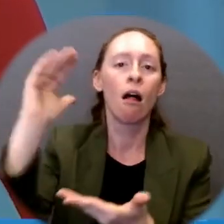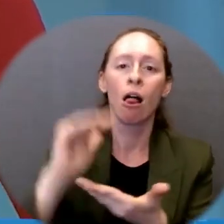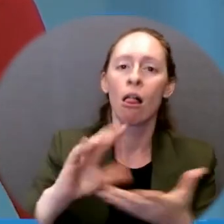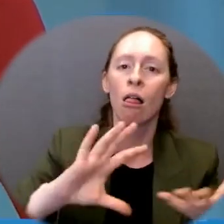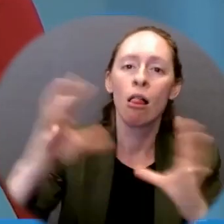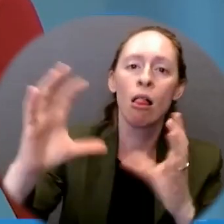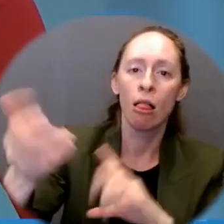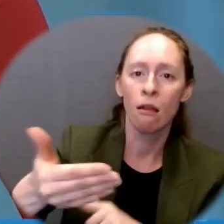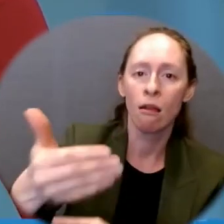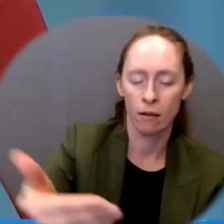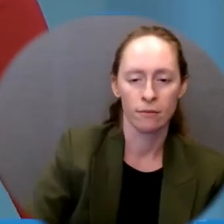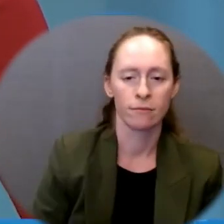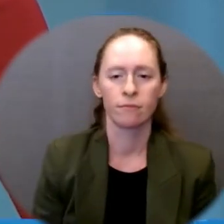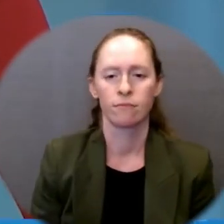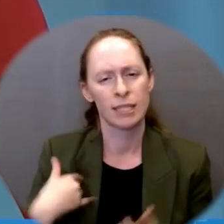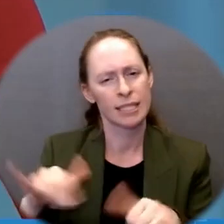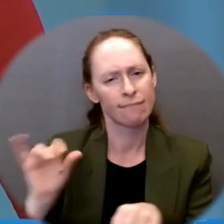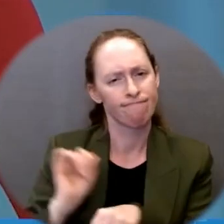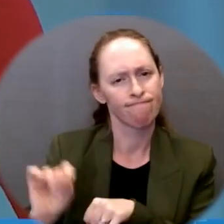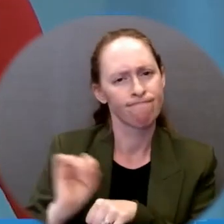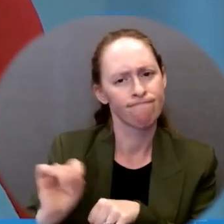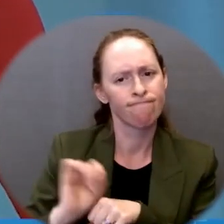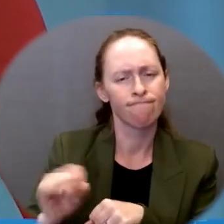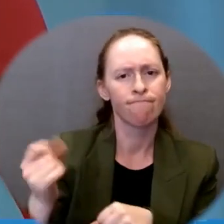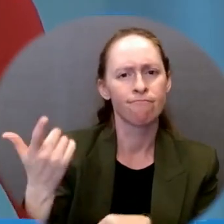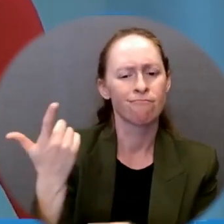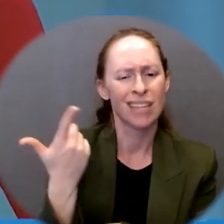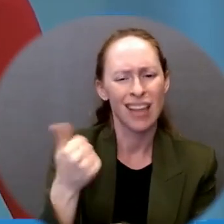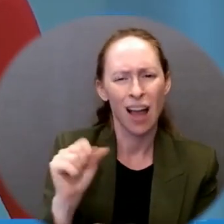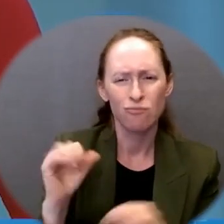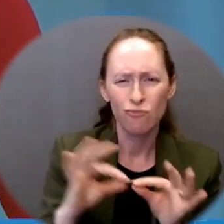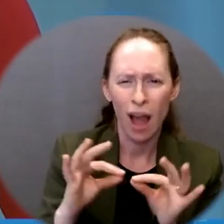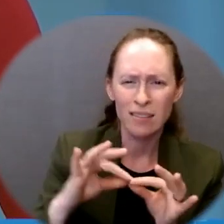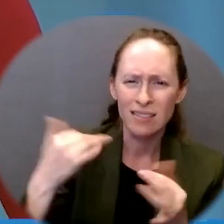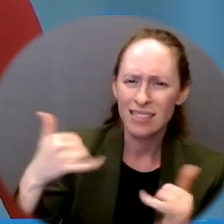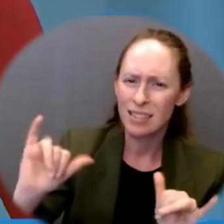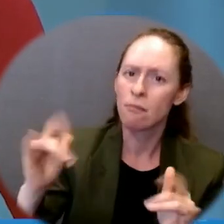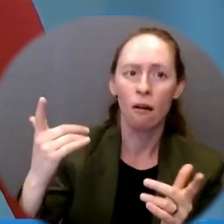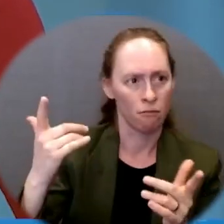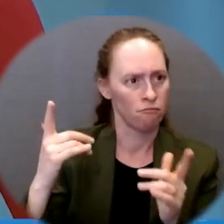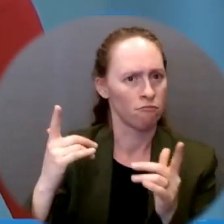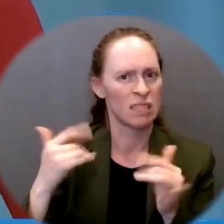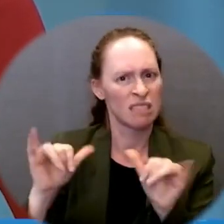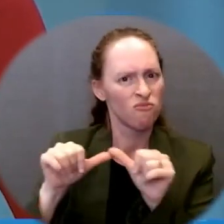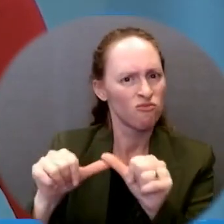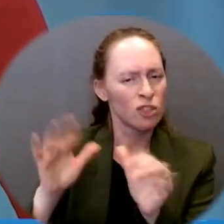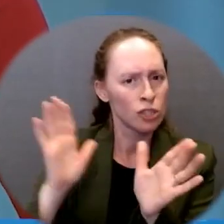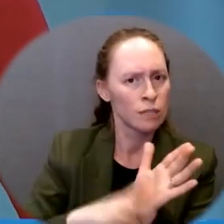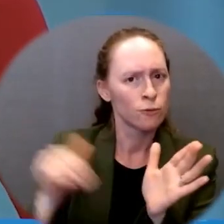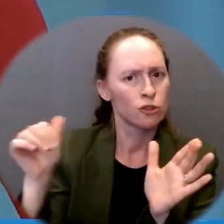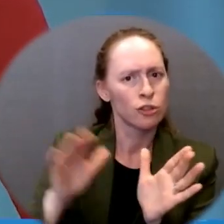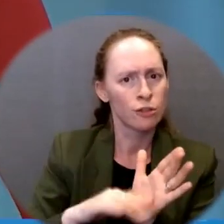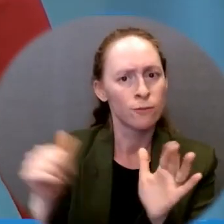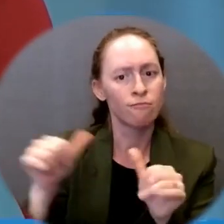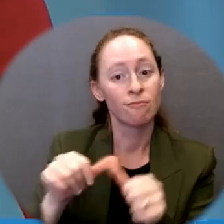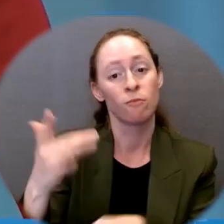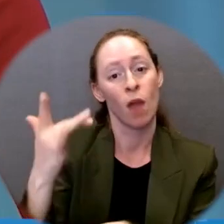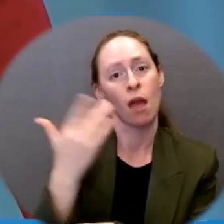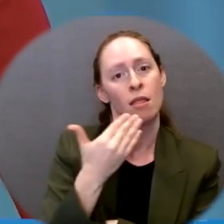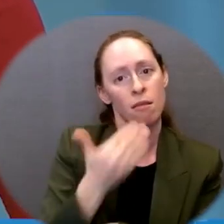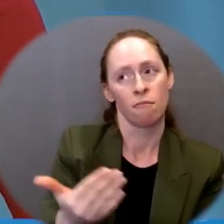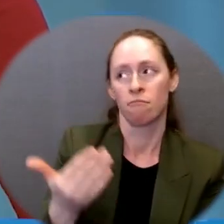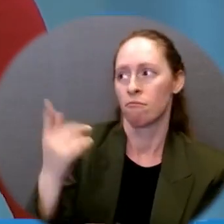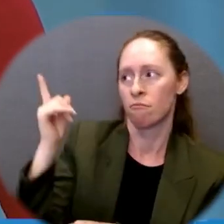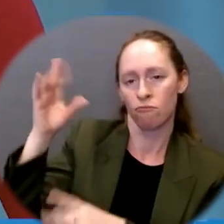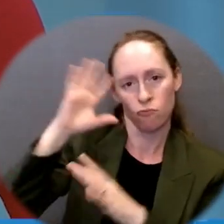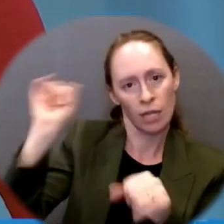doing the work. We're going to continue to do that. We're going to continue to work. We've seen gas prices go down for 14 weeks straight. And that, again, is because